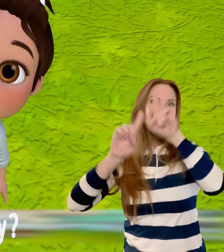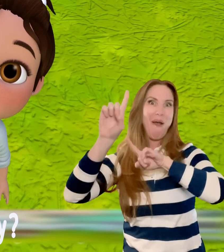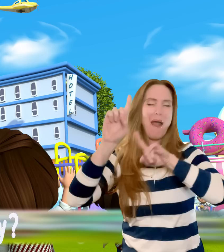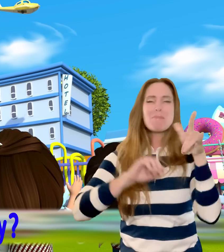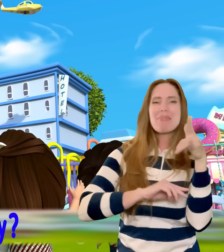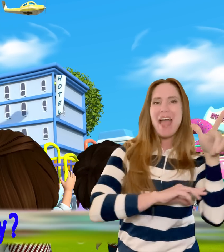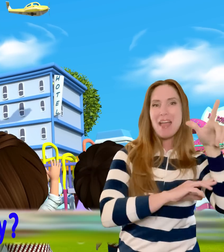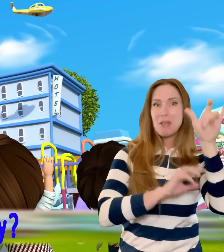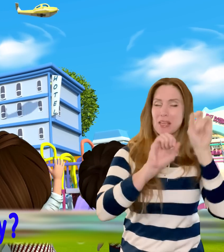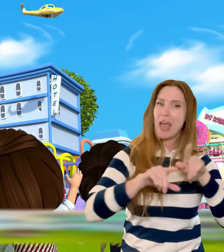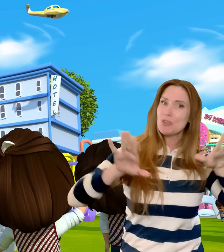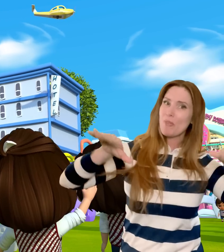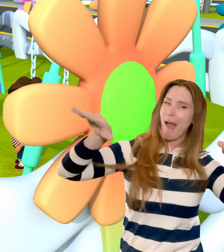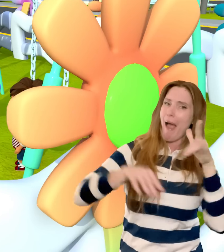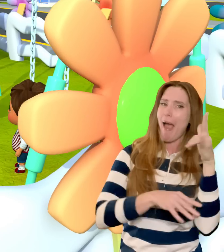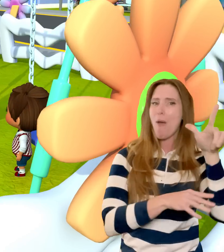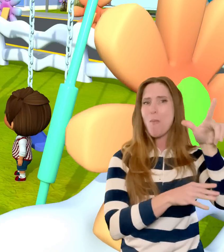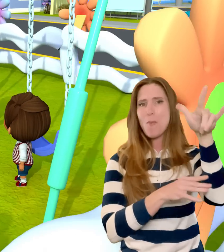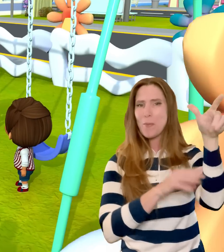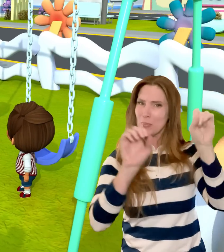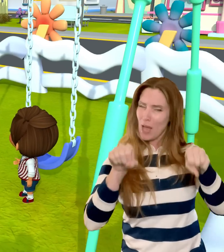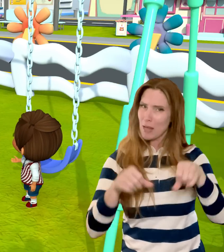plain plain can you